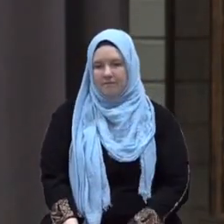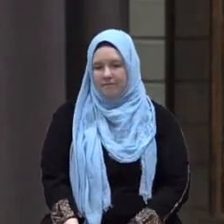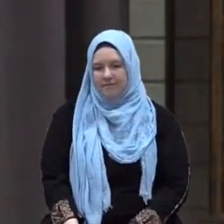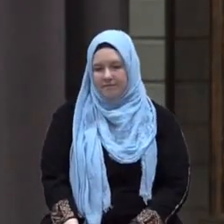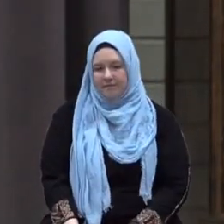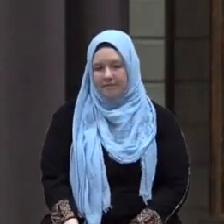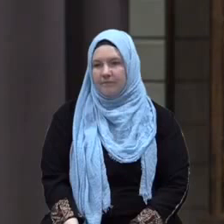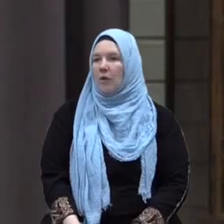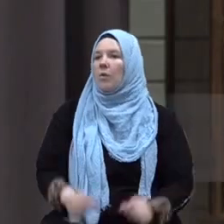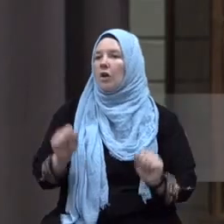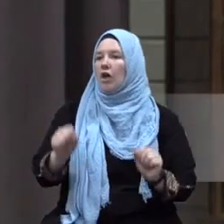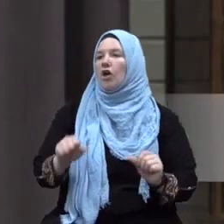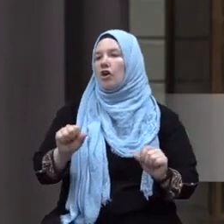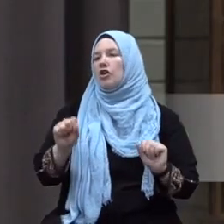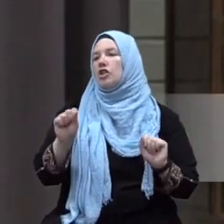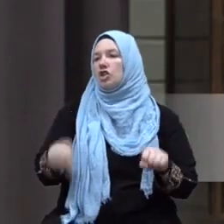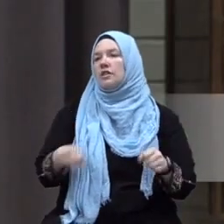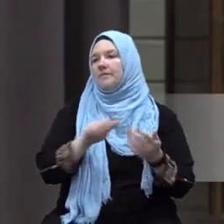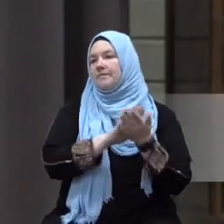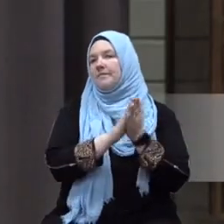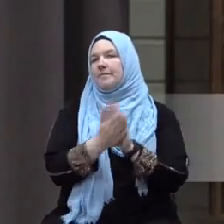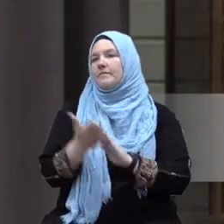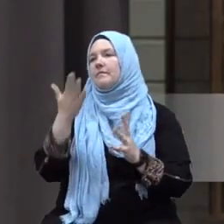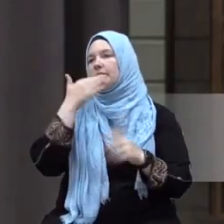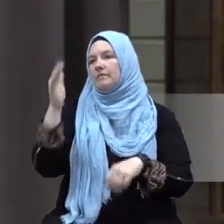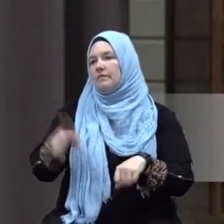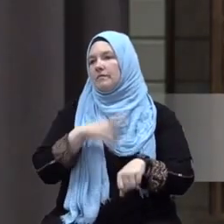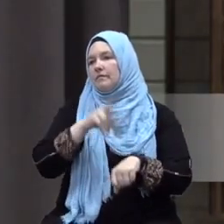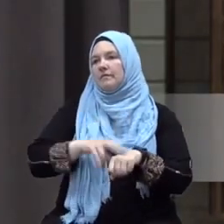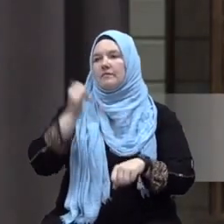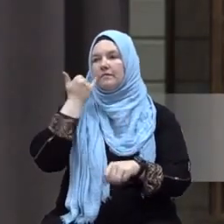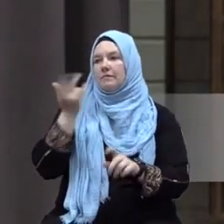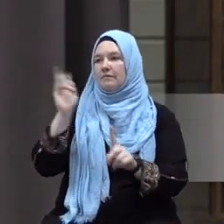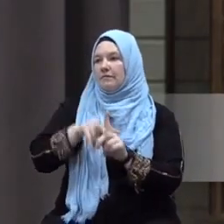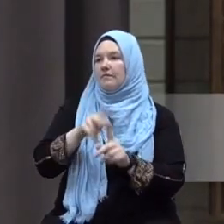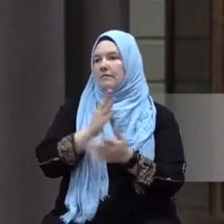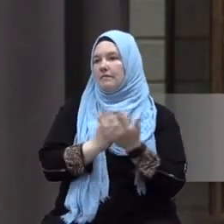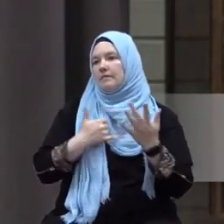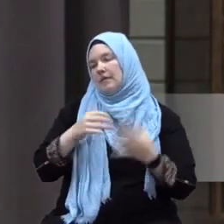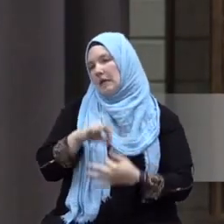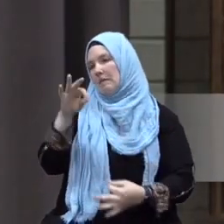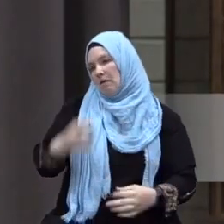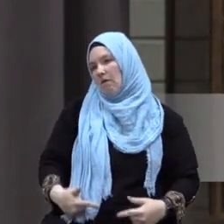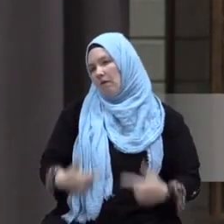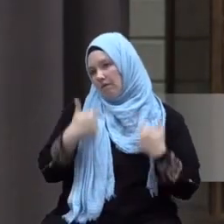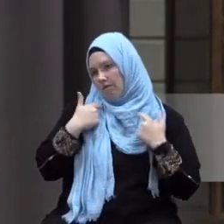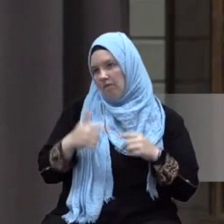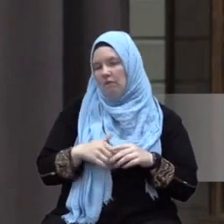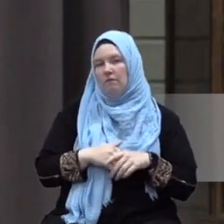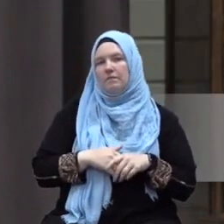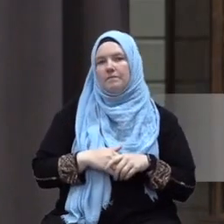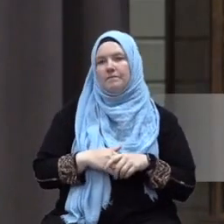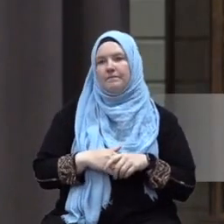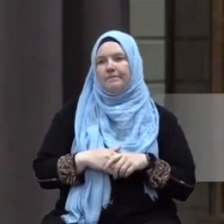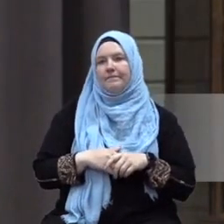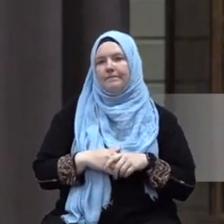a much better nation if we apply the same to our spiritual life.